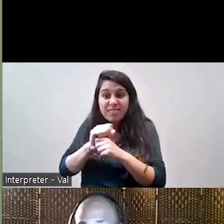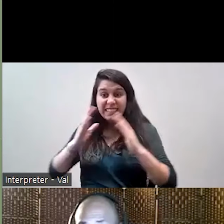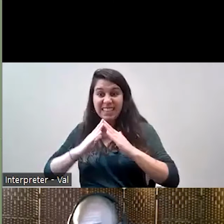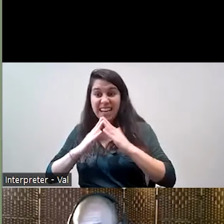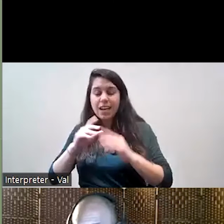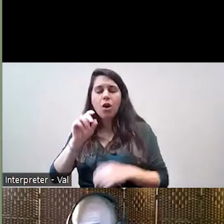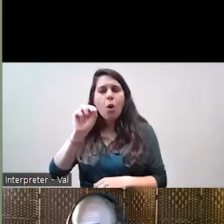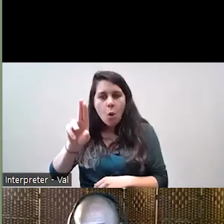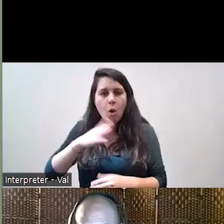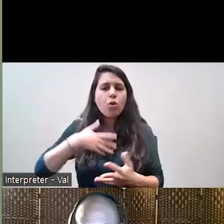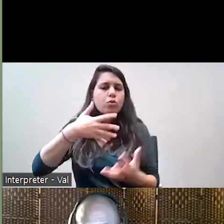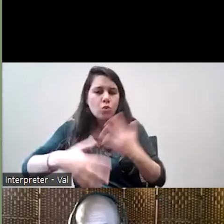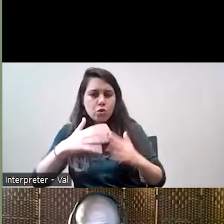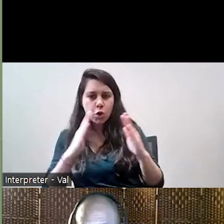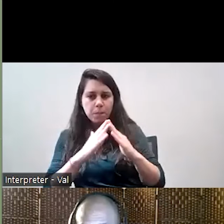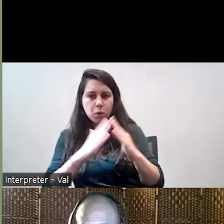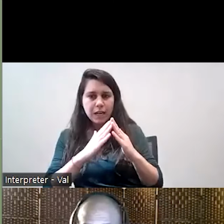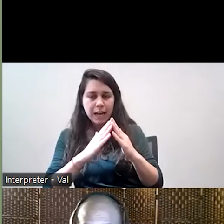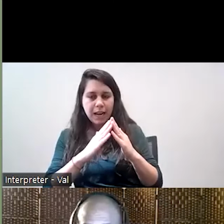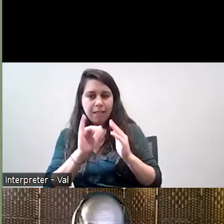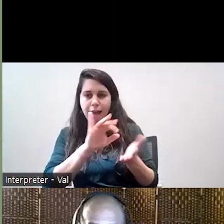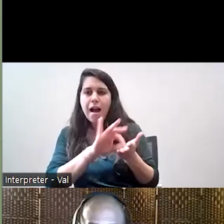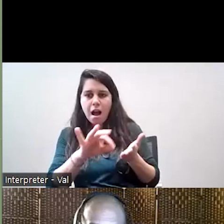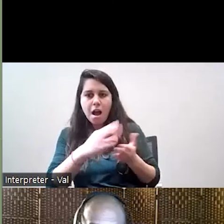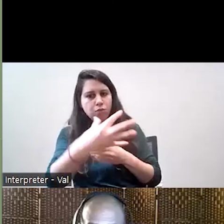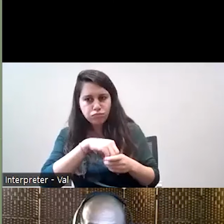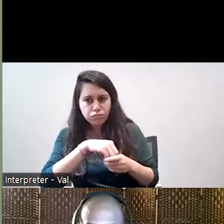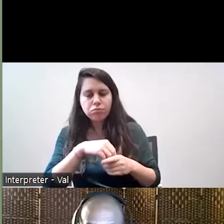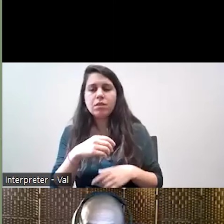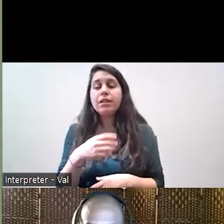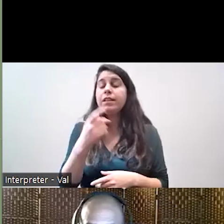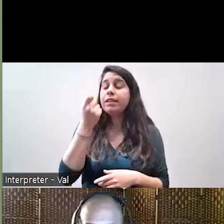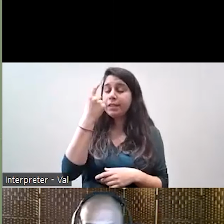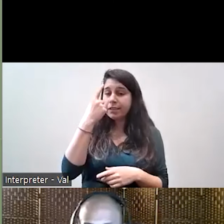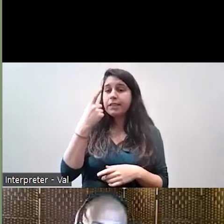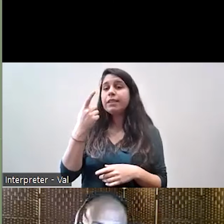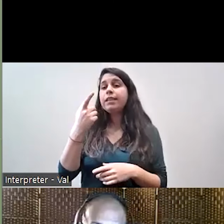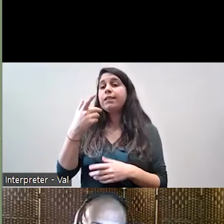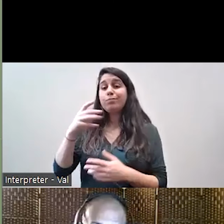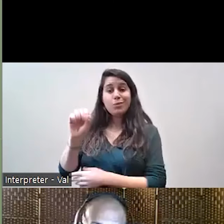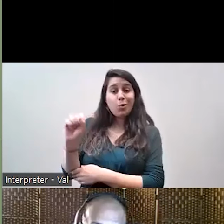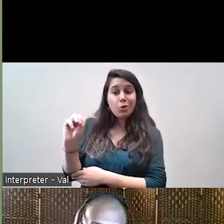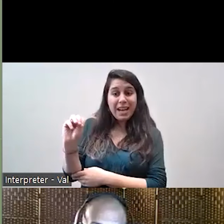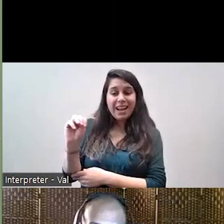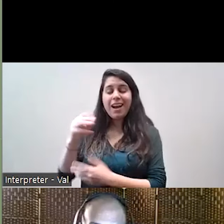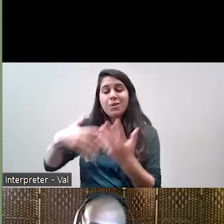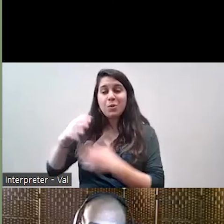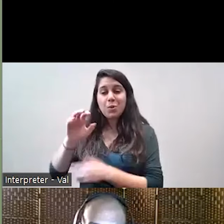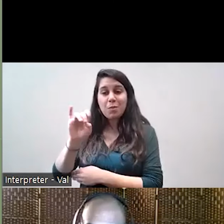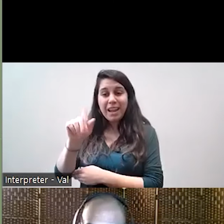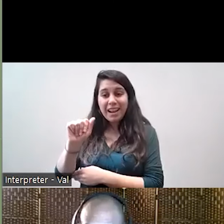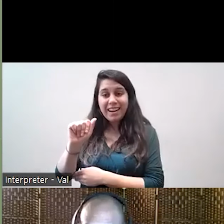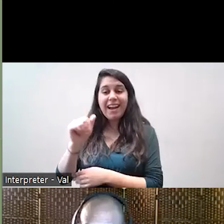social community. So some of the expansions that have happened with social media and